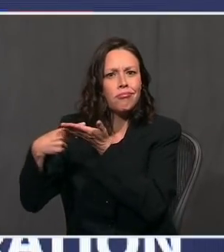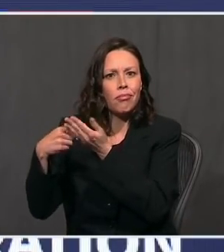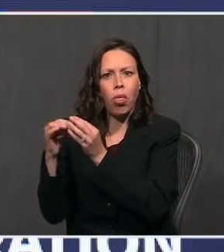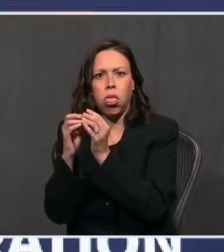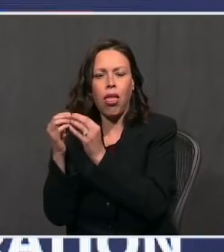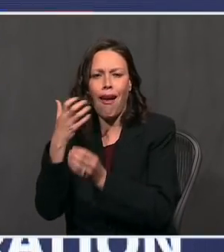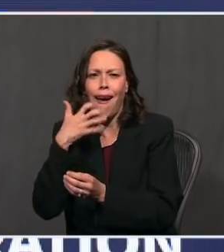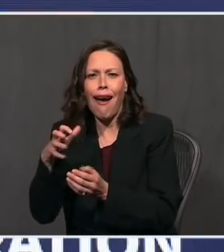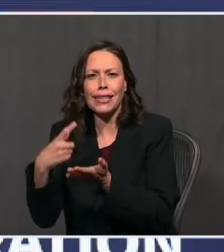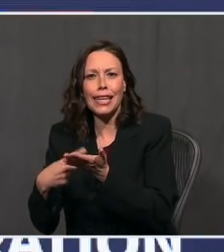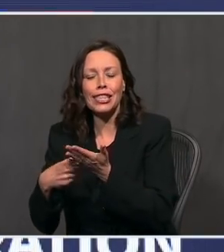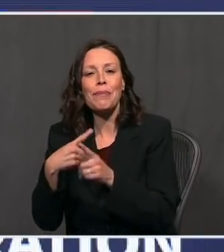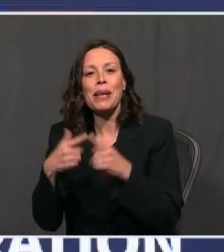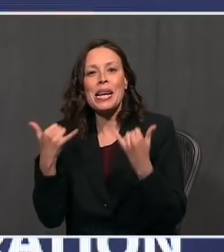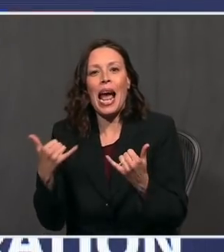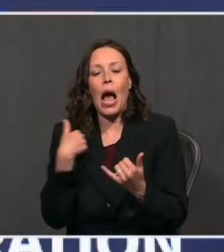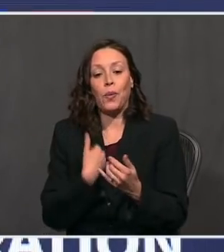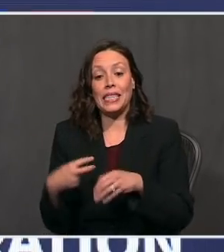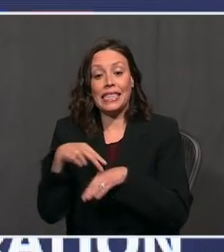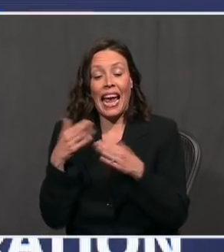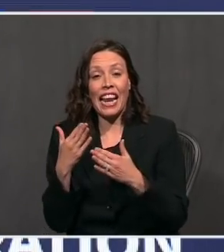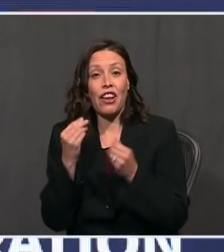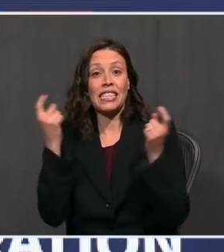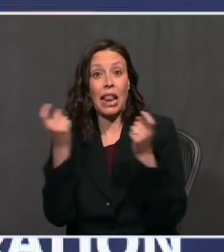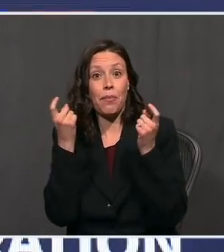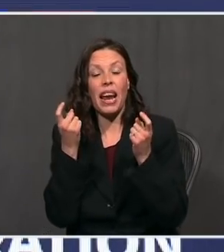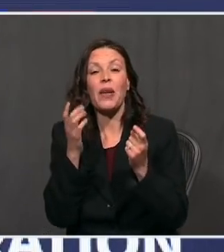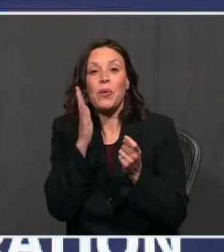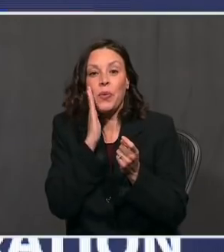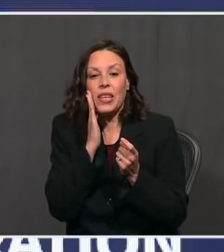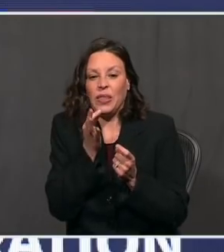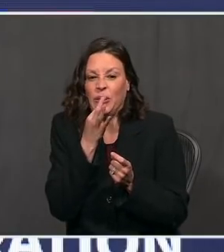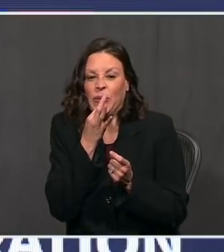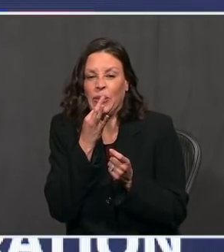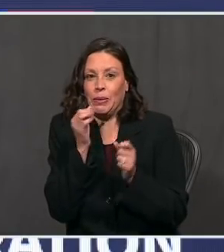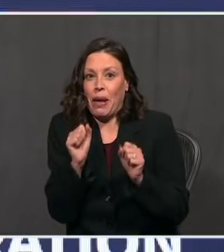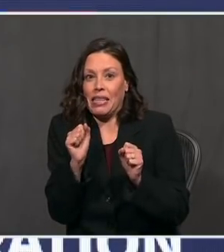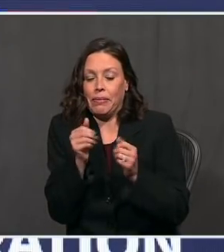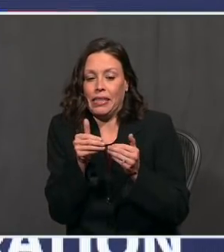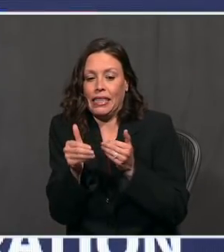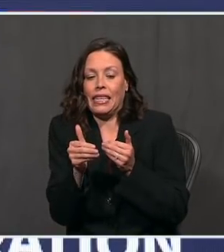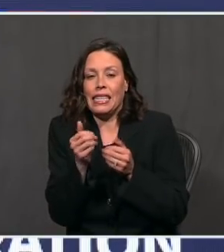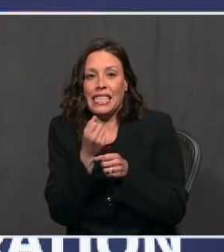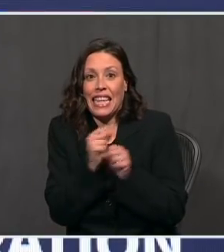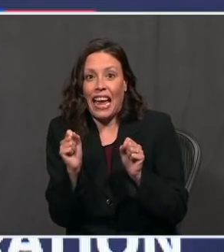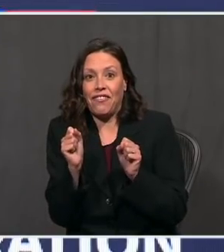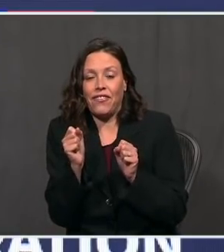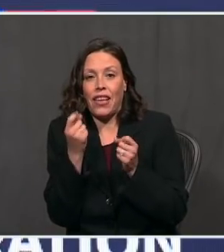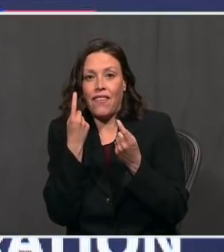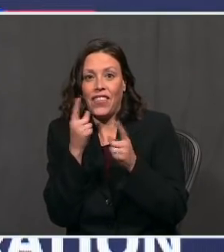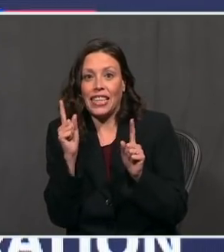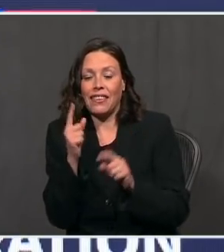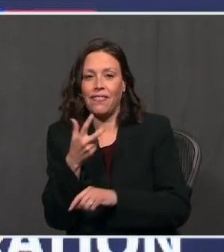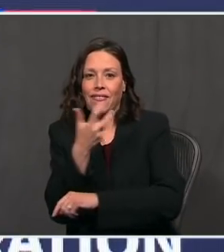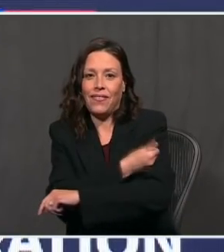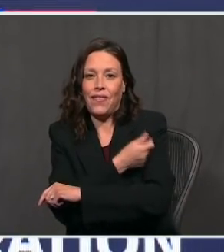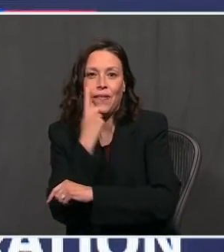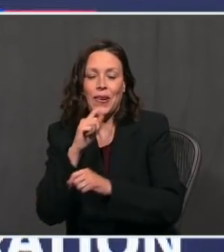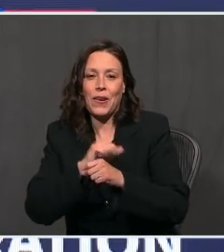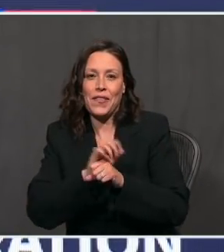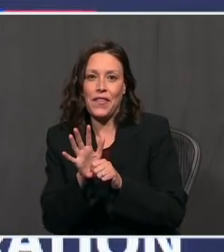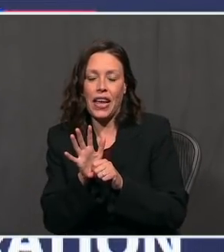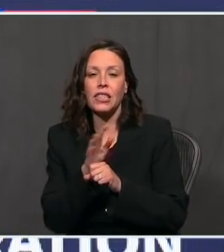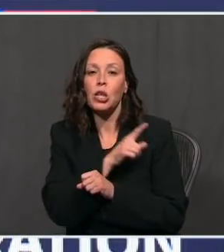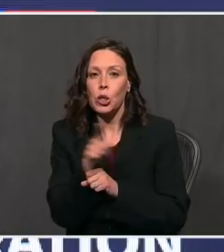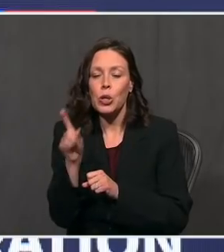we celebrate what we believe is the likely approval of two safe and effective coronavirus vaccines, the